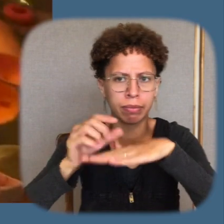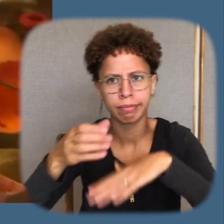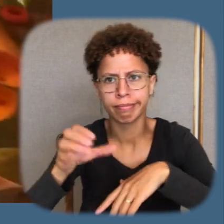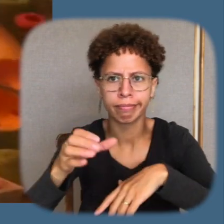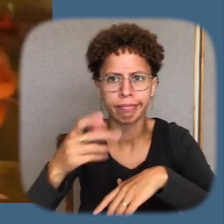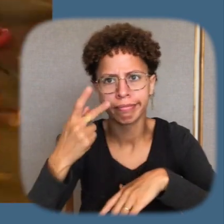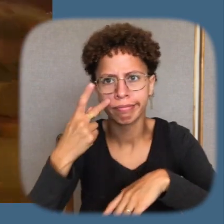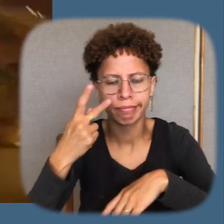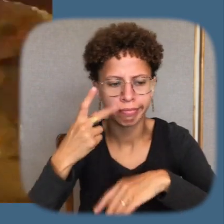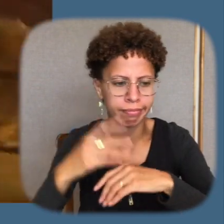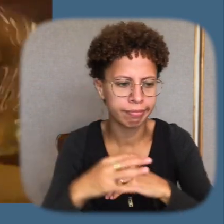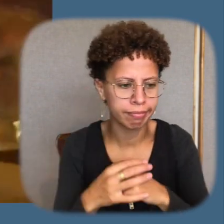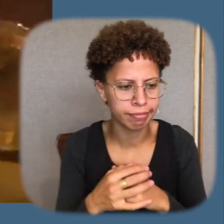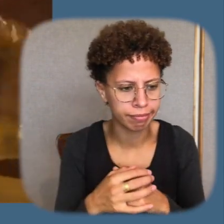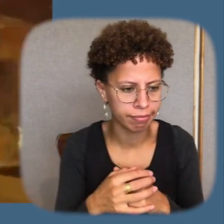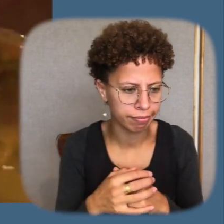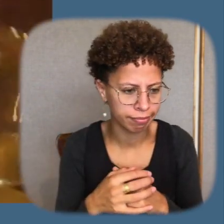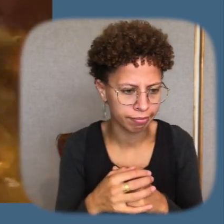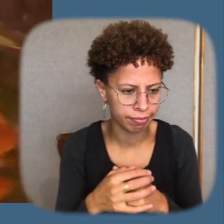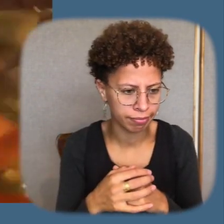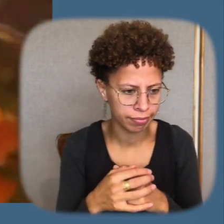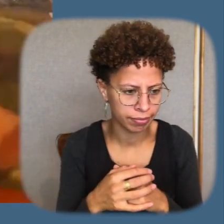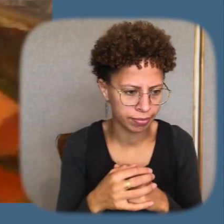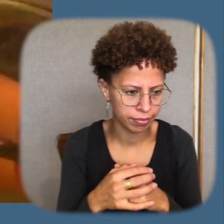Yeah, you can wiggle it.